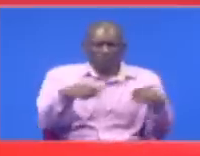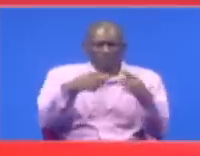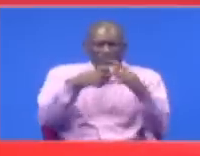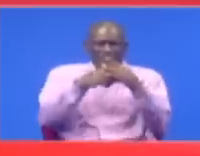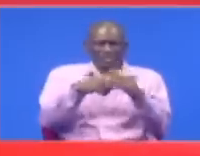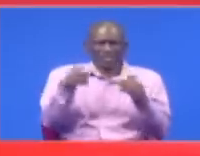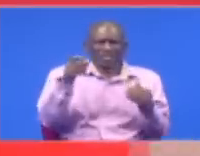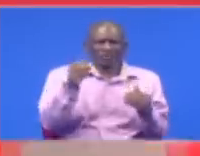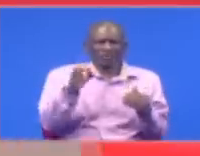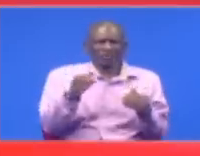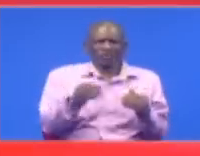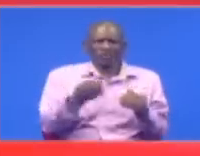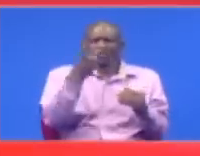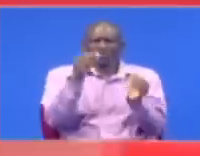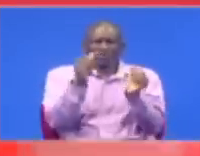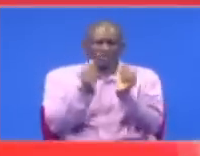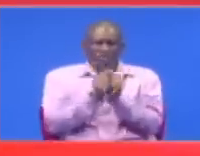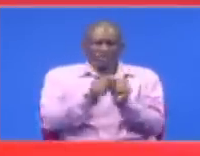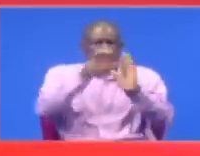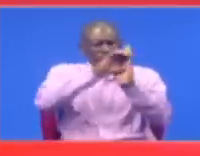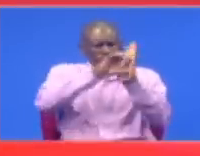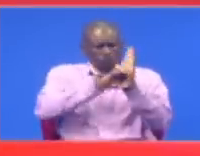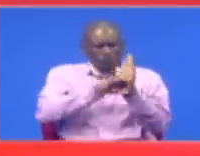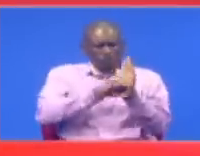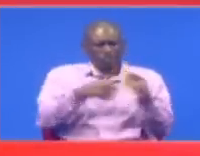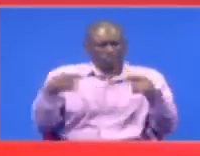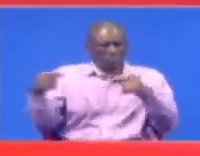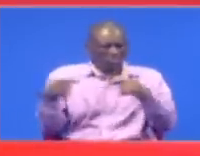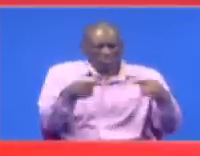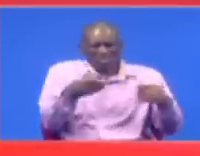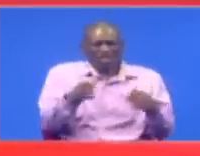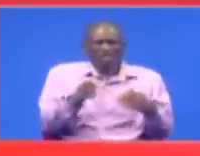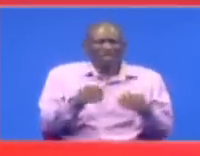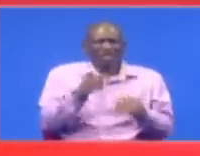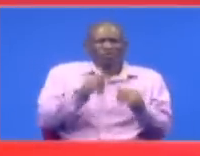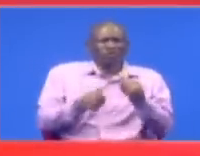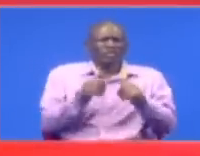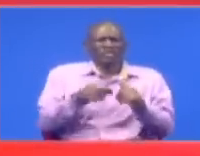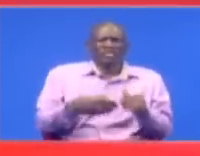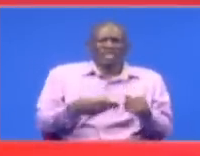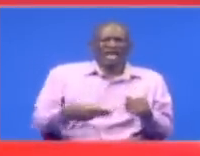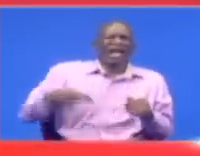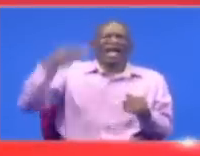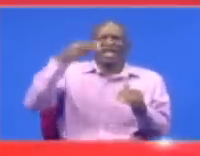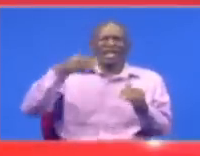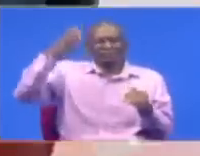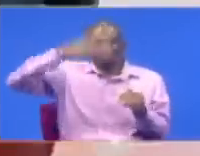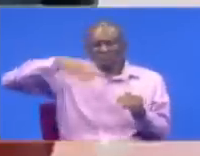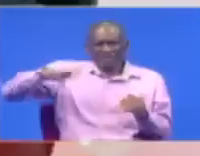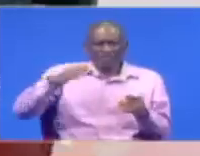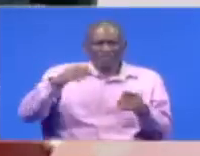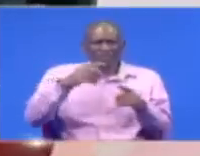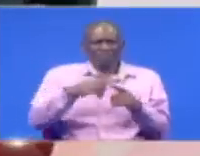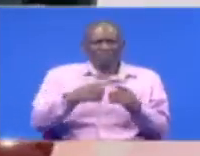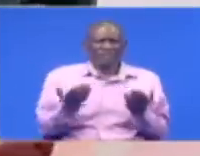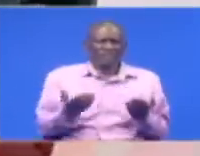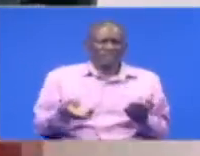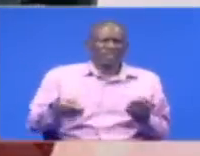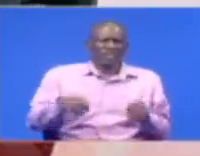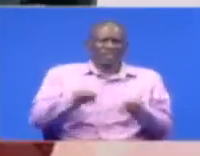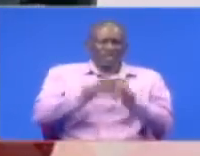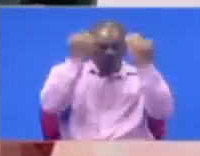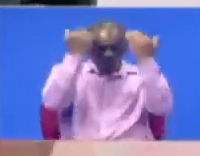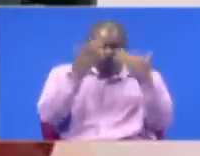beginning of the 2010 Constitution, which is the Superior House. But like lawyers, we do what we